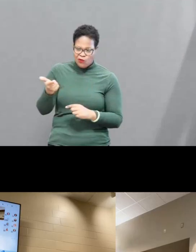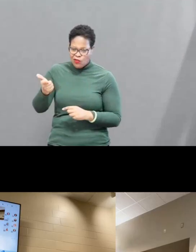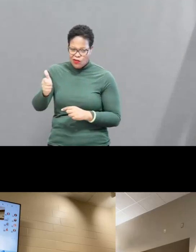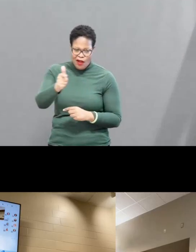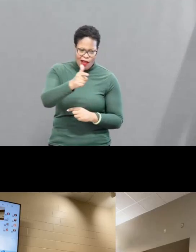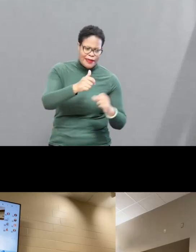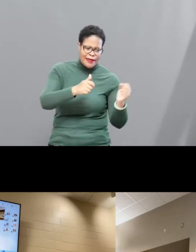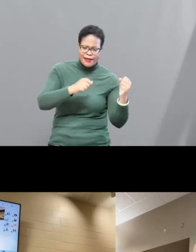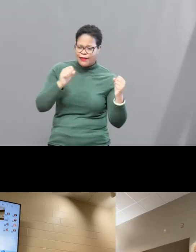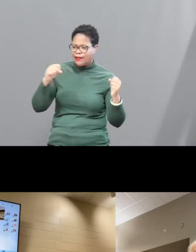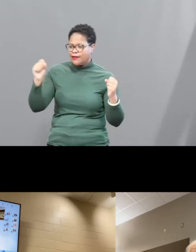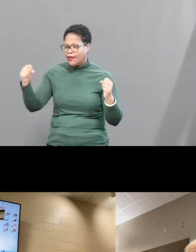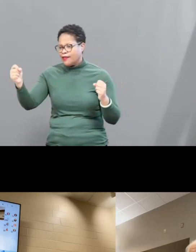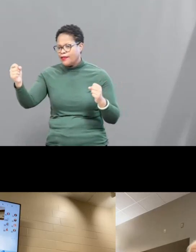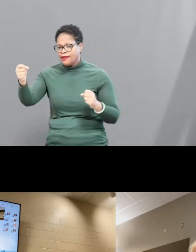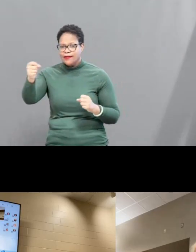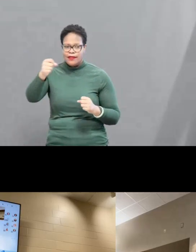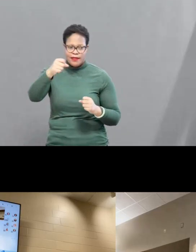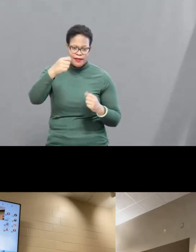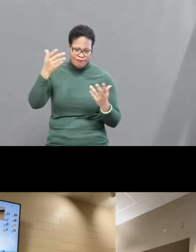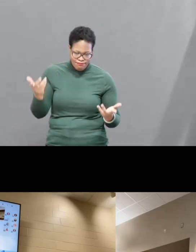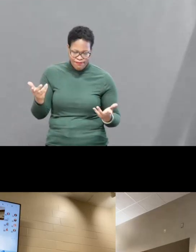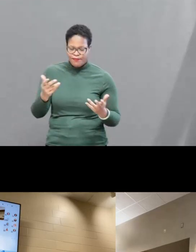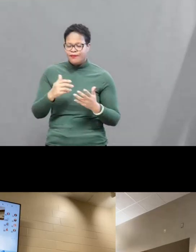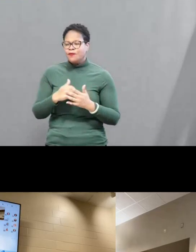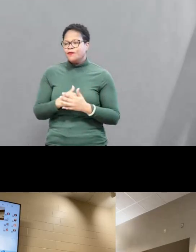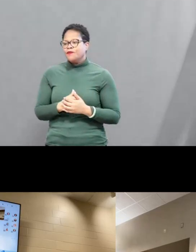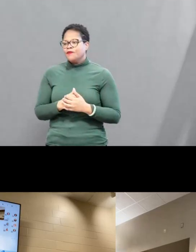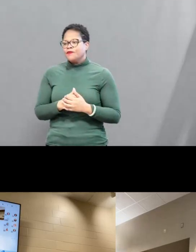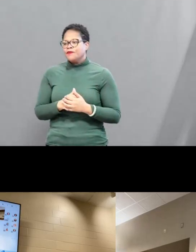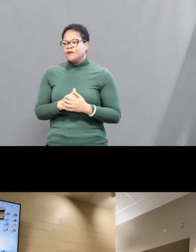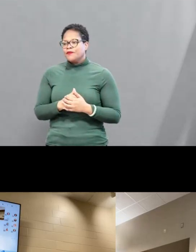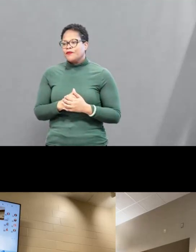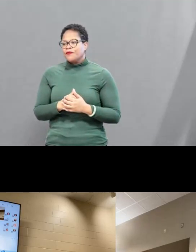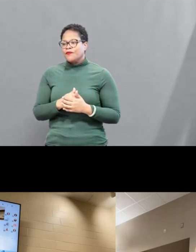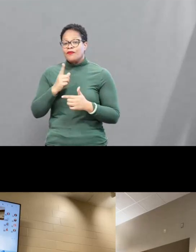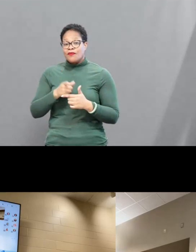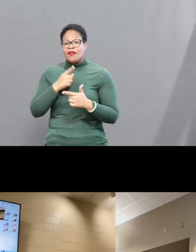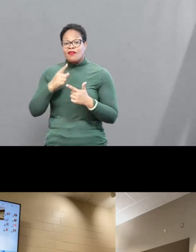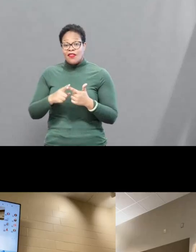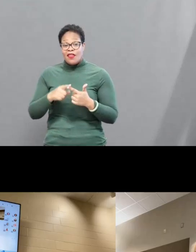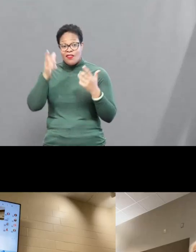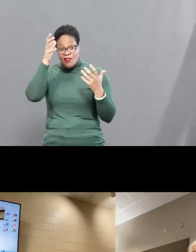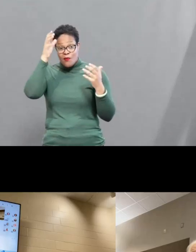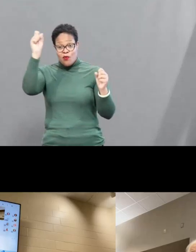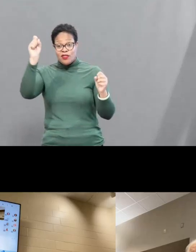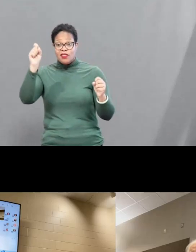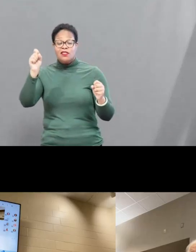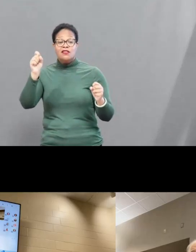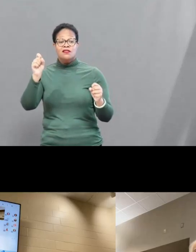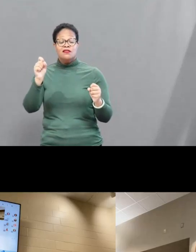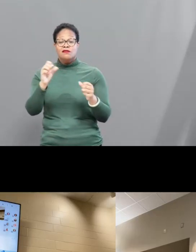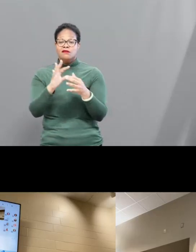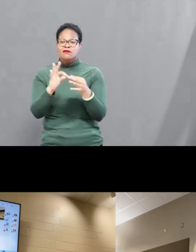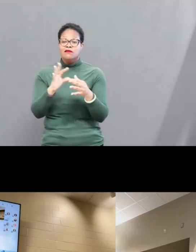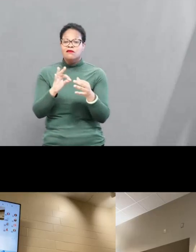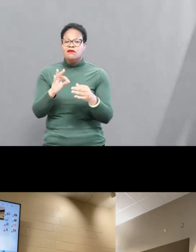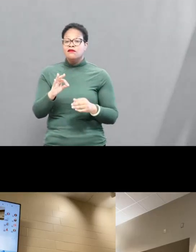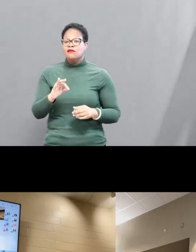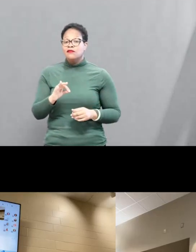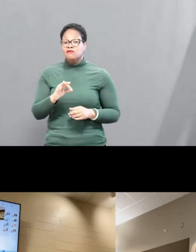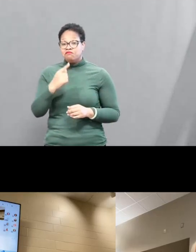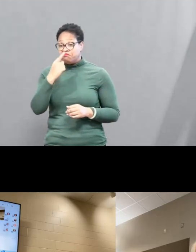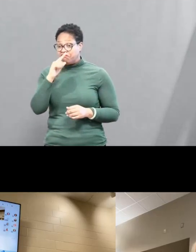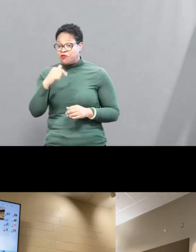table, yes, yes, yes, yes, yes. Then the president said, can I have a